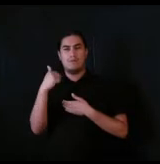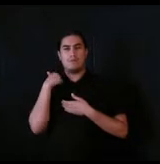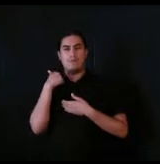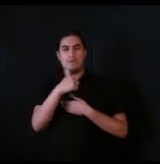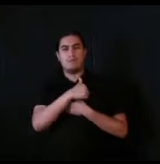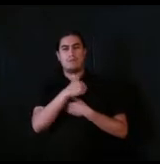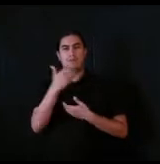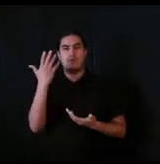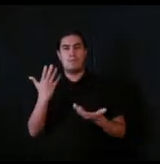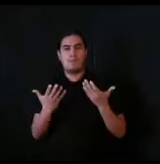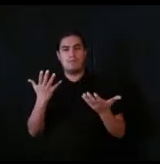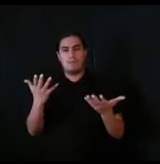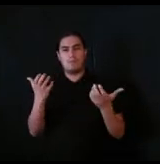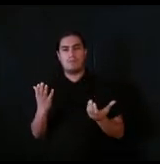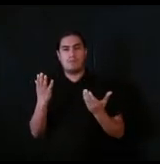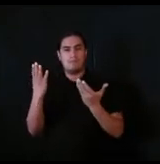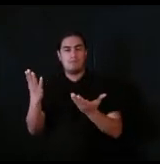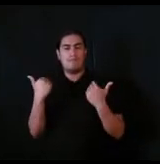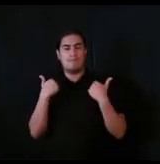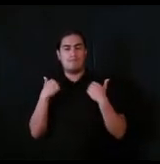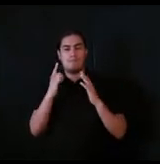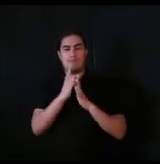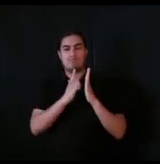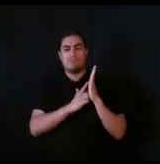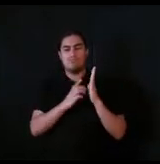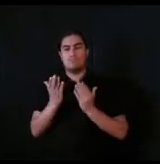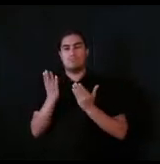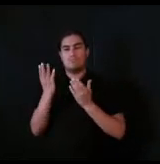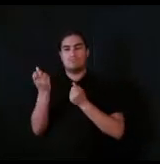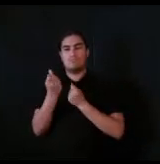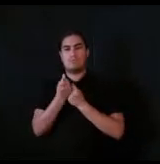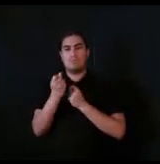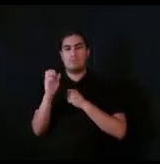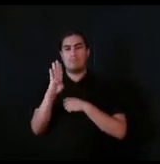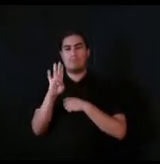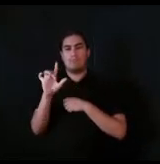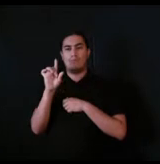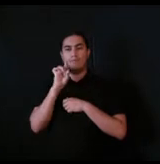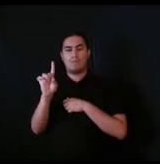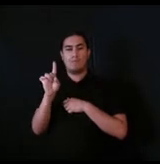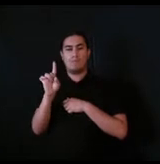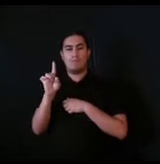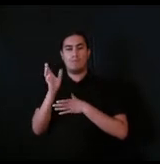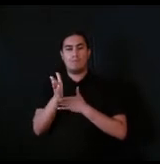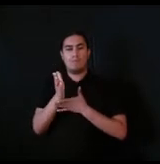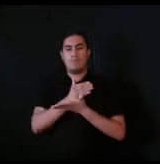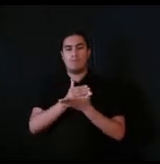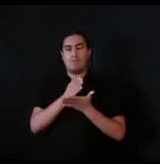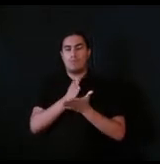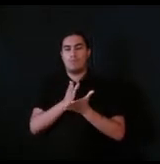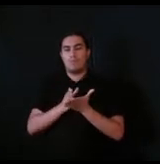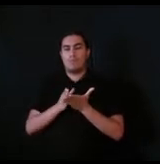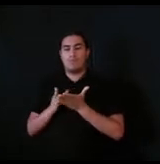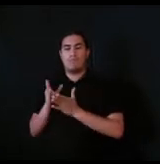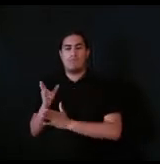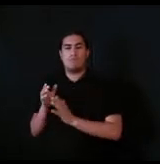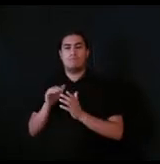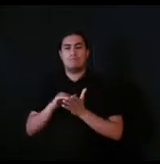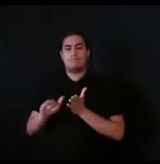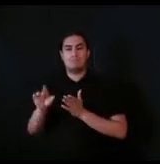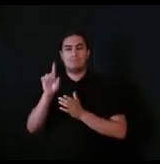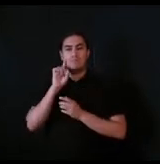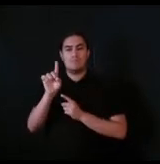recommend having the legislature support a bill for a new categorical exemption if needed to um help